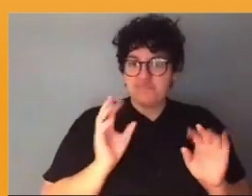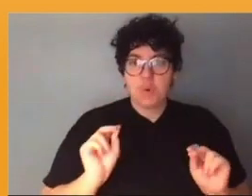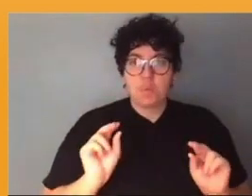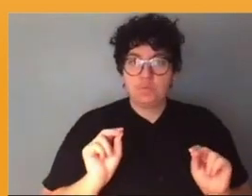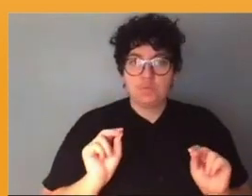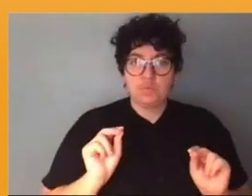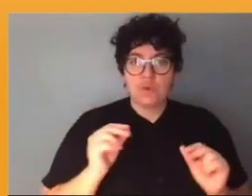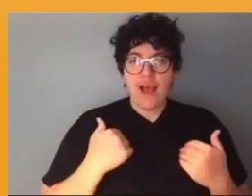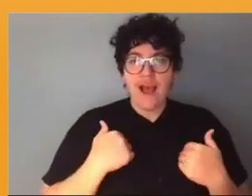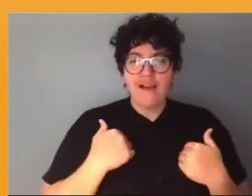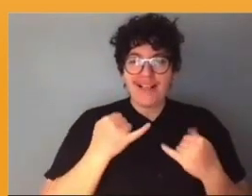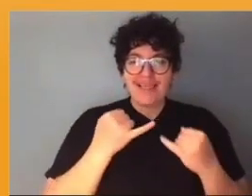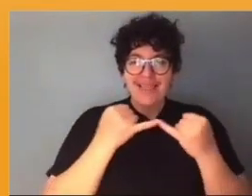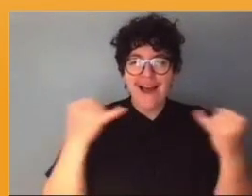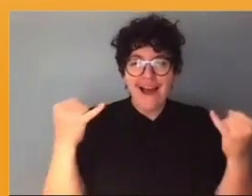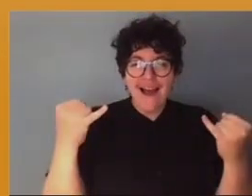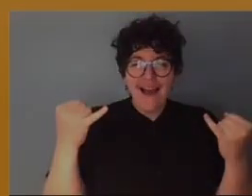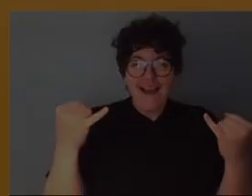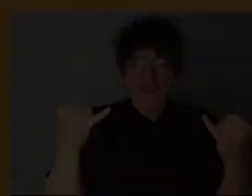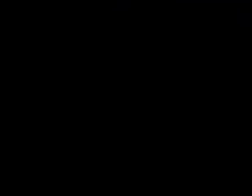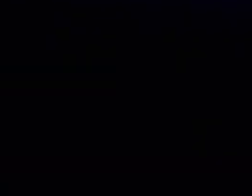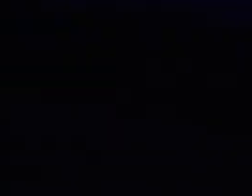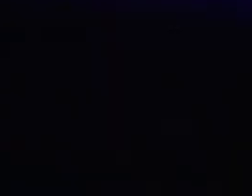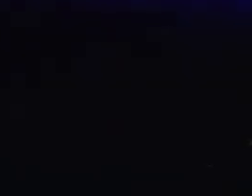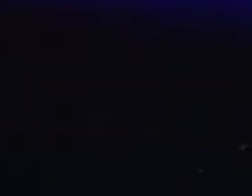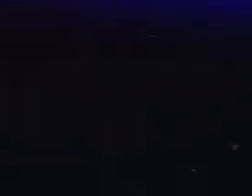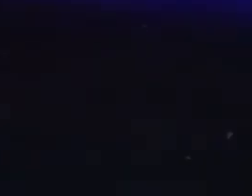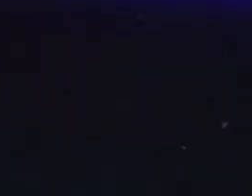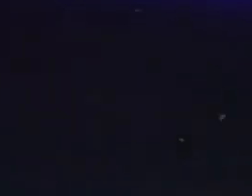line that you follow.